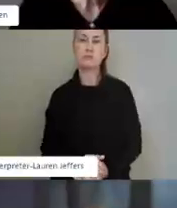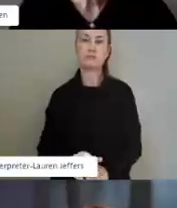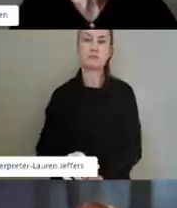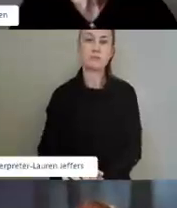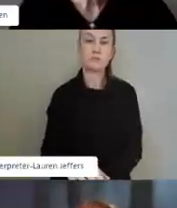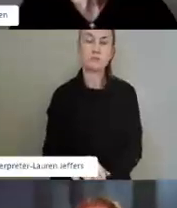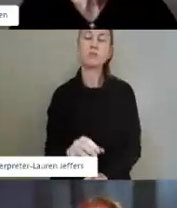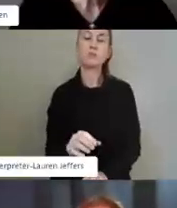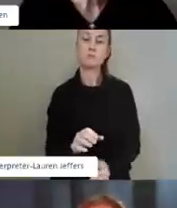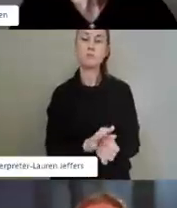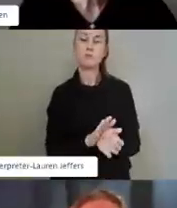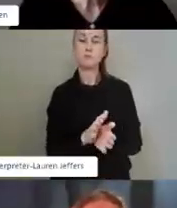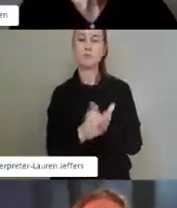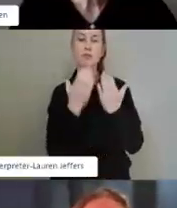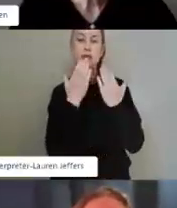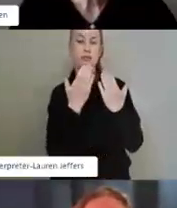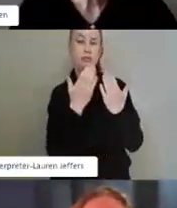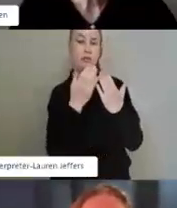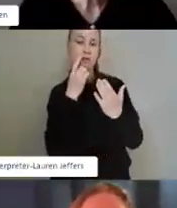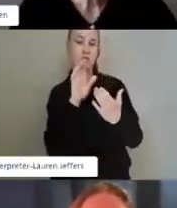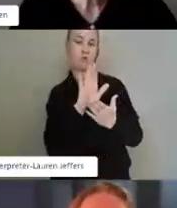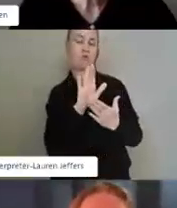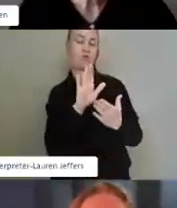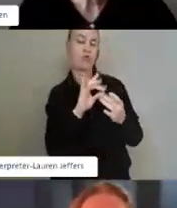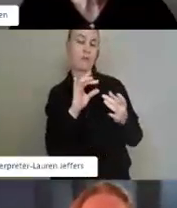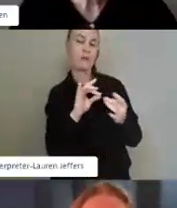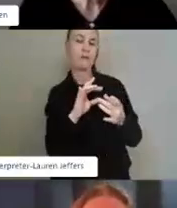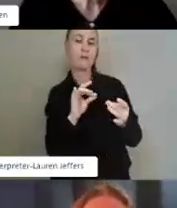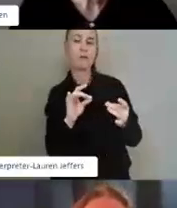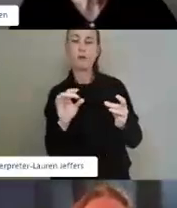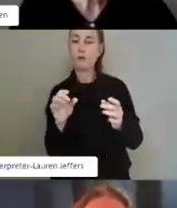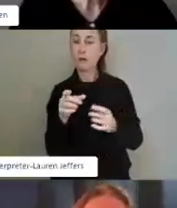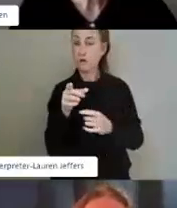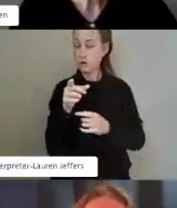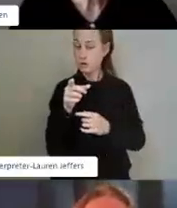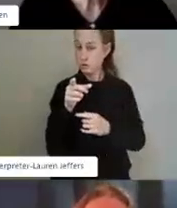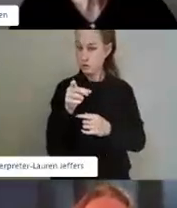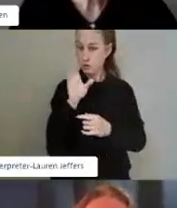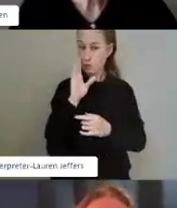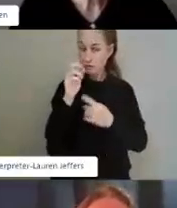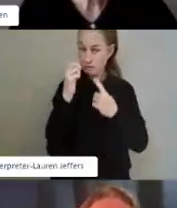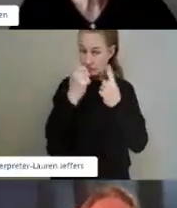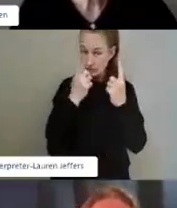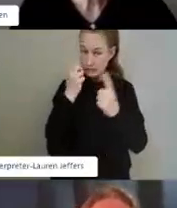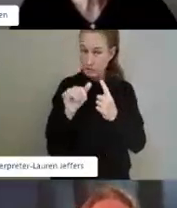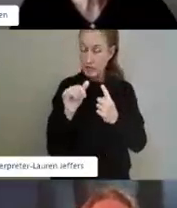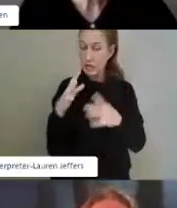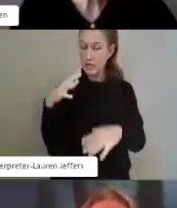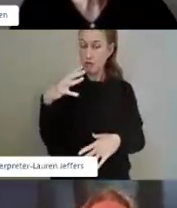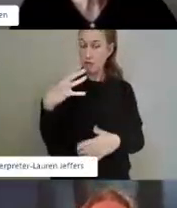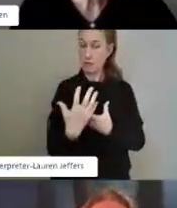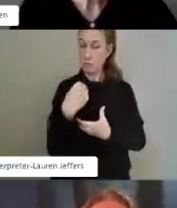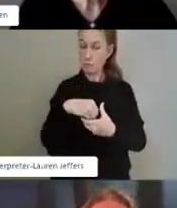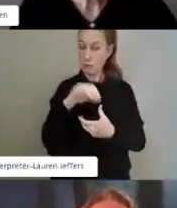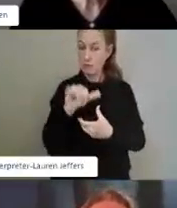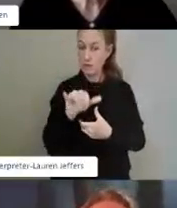All right, thank you for your comment. Okay, are you going to consider that and perhaps incorporate that into your